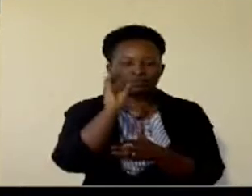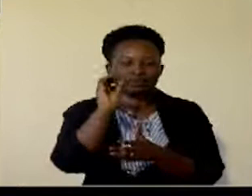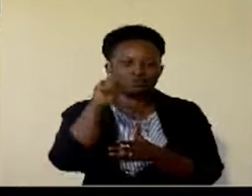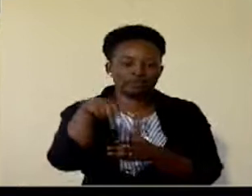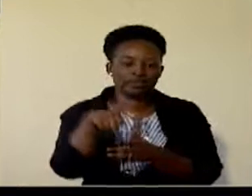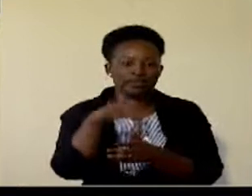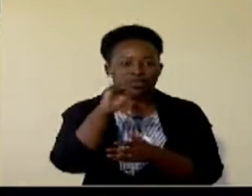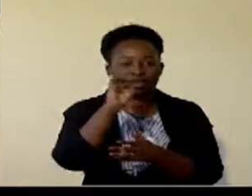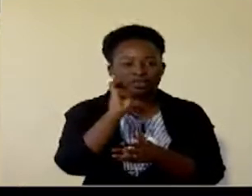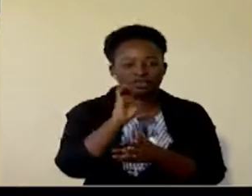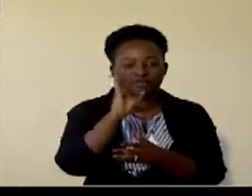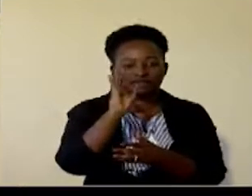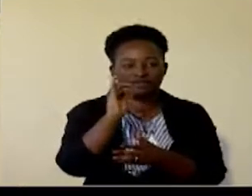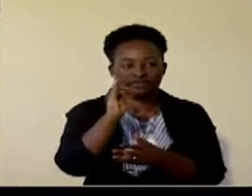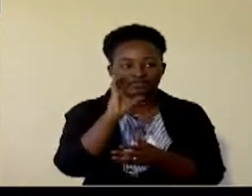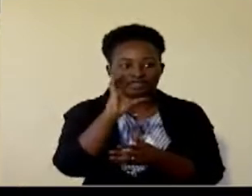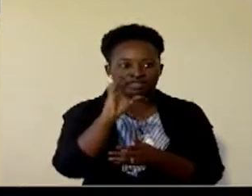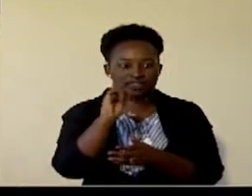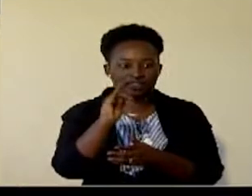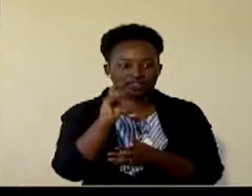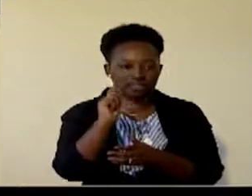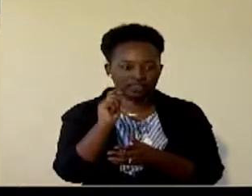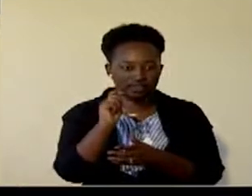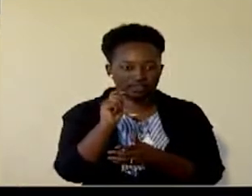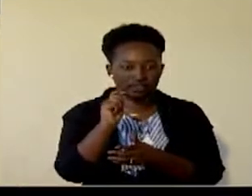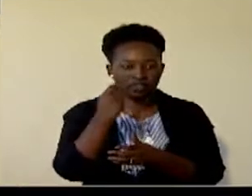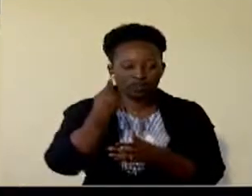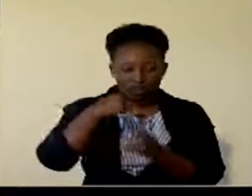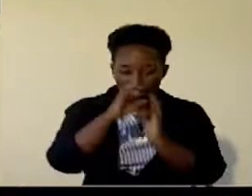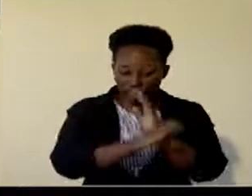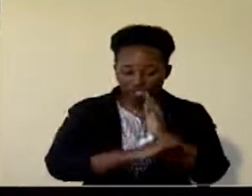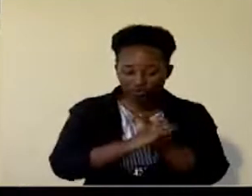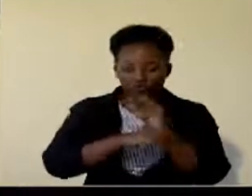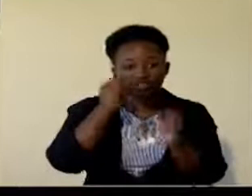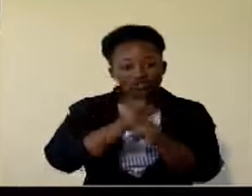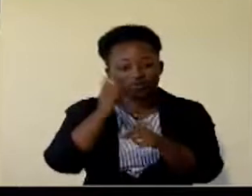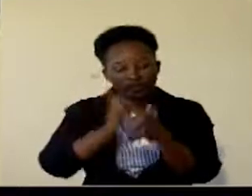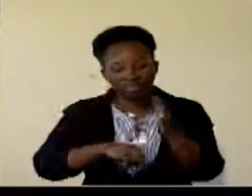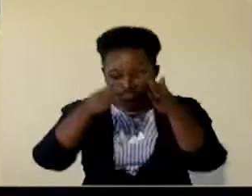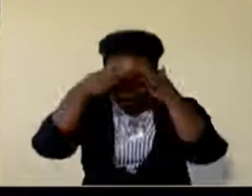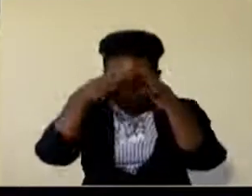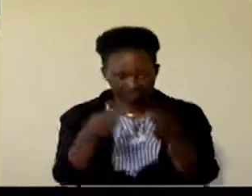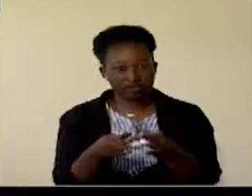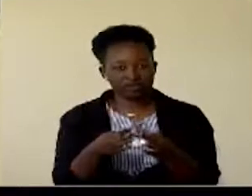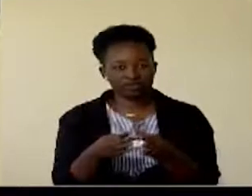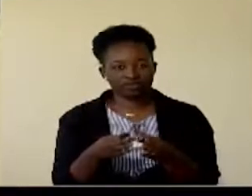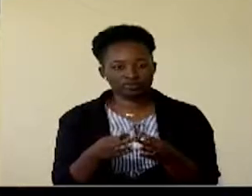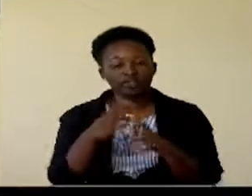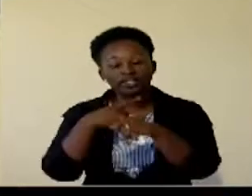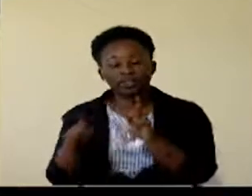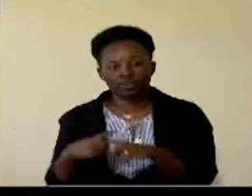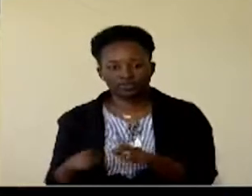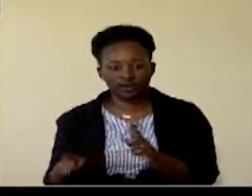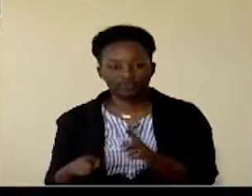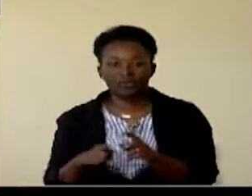to discourage people to import, the country will adopt protectionism measures, like what we call an import quota. It